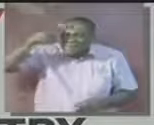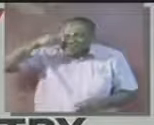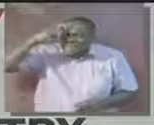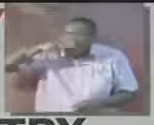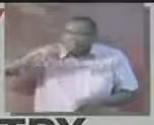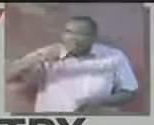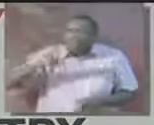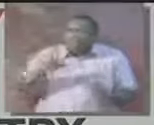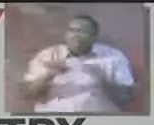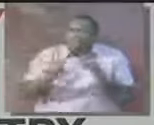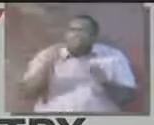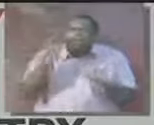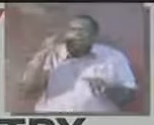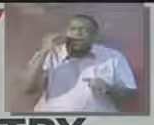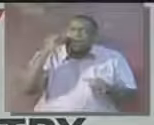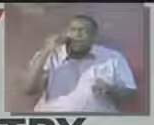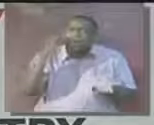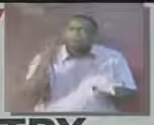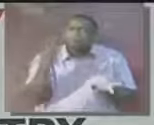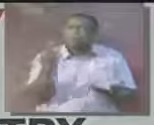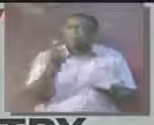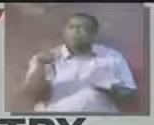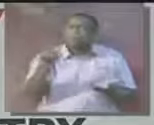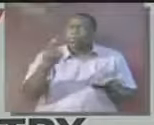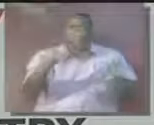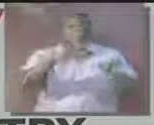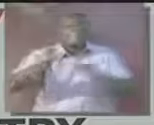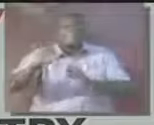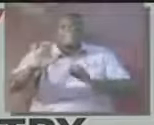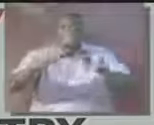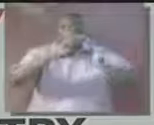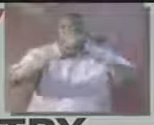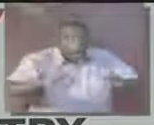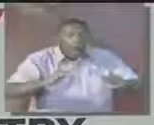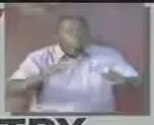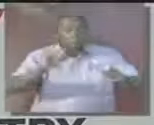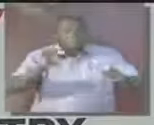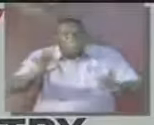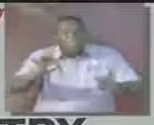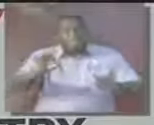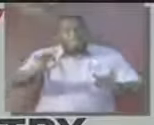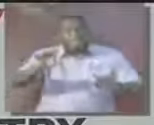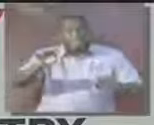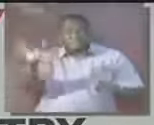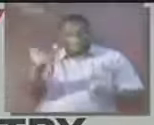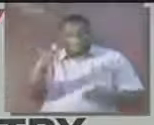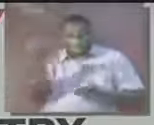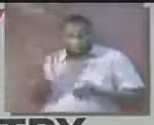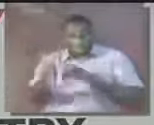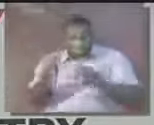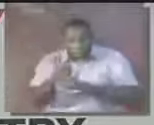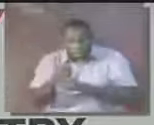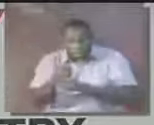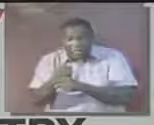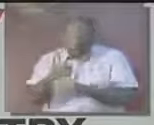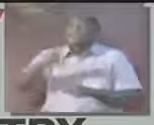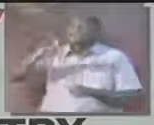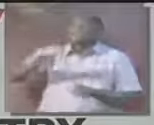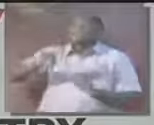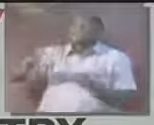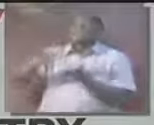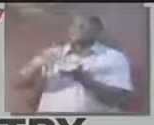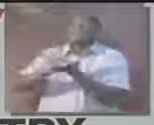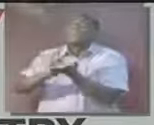place. Only come out now, as we did last year, to go to the pharmacy, to go to work, to go